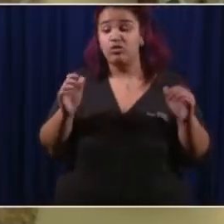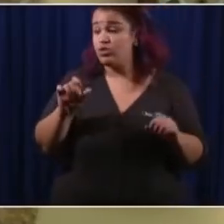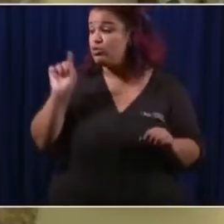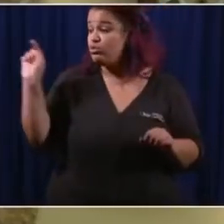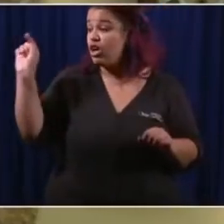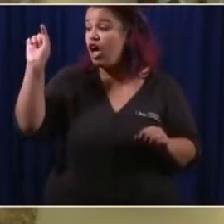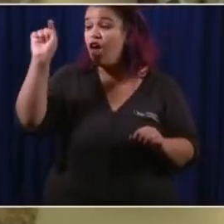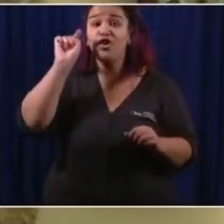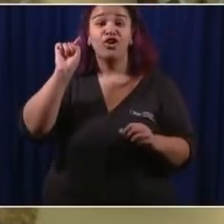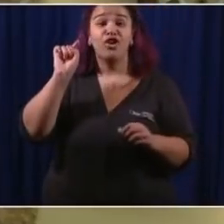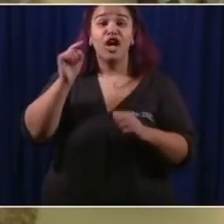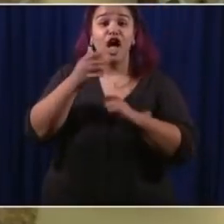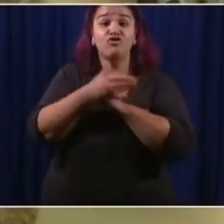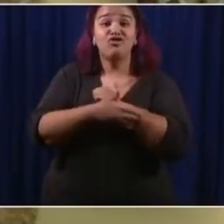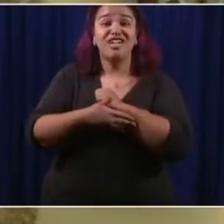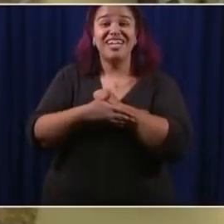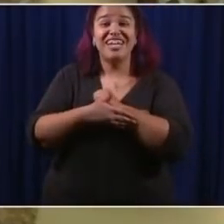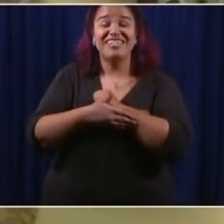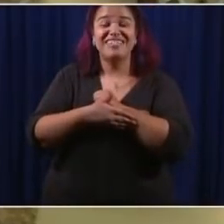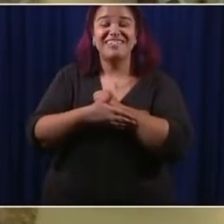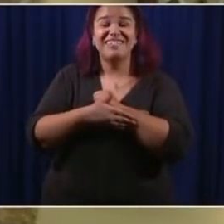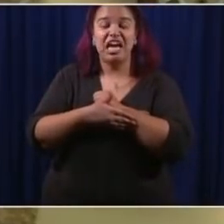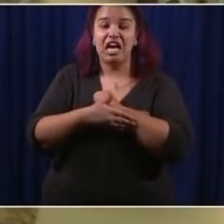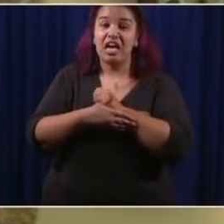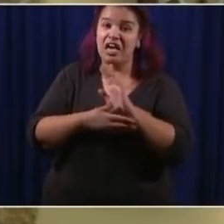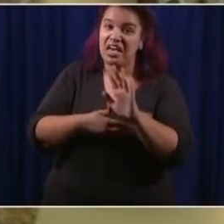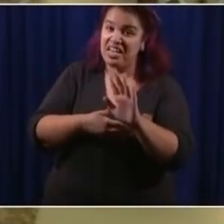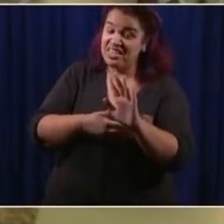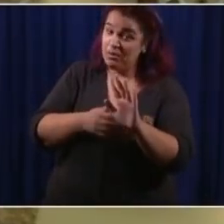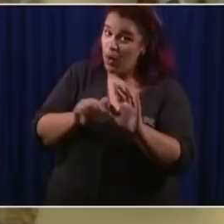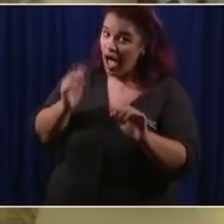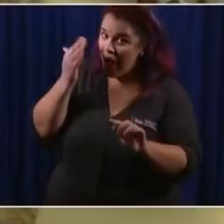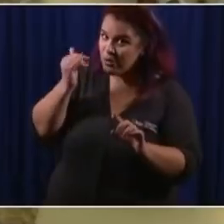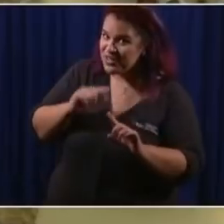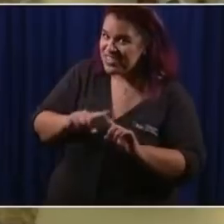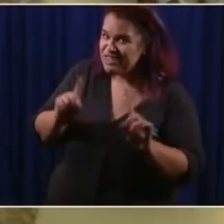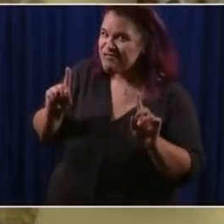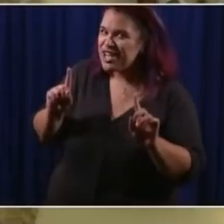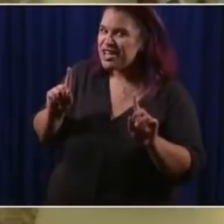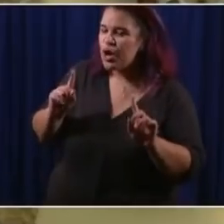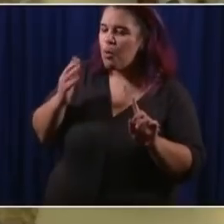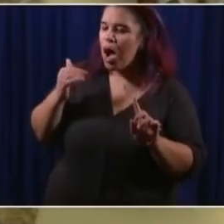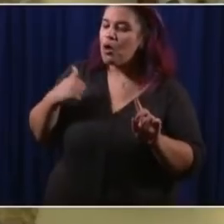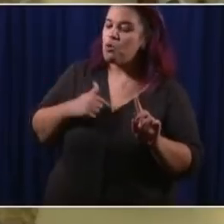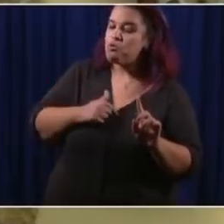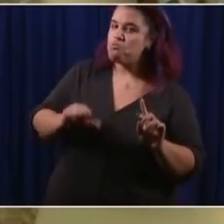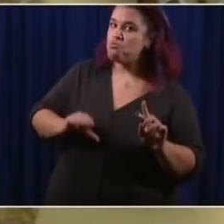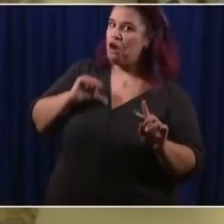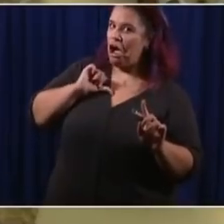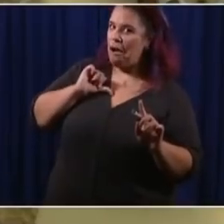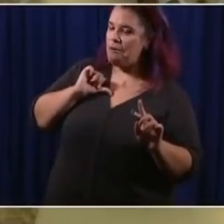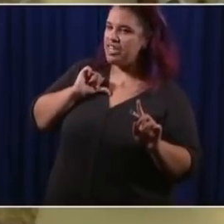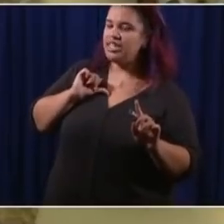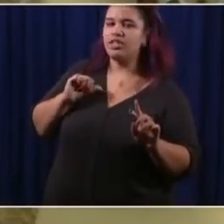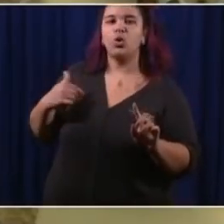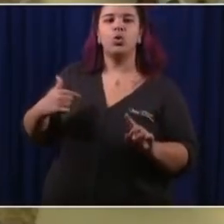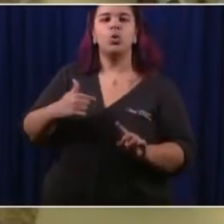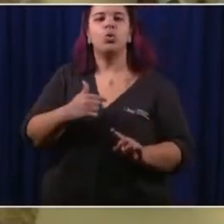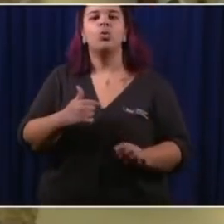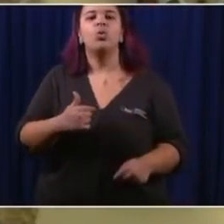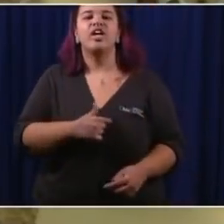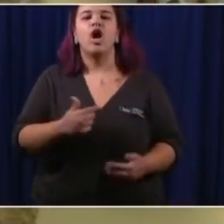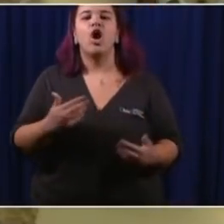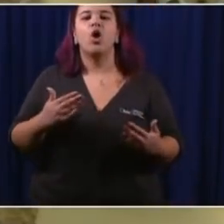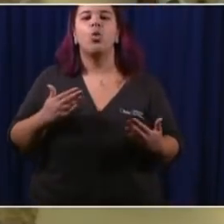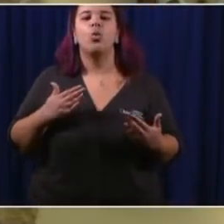we're very proud of, is we're willing to make sacrifices now for long-term gain. And